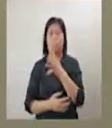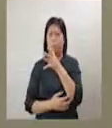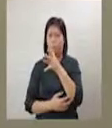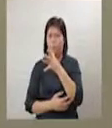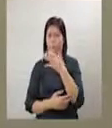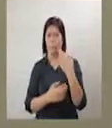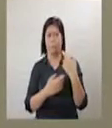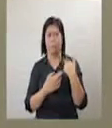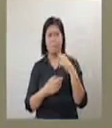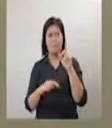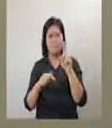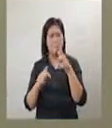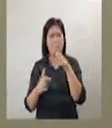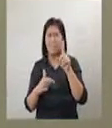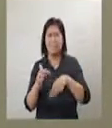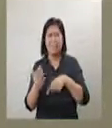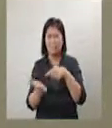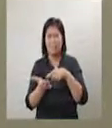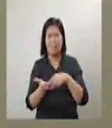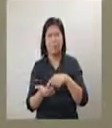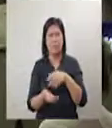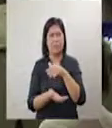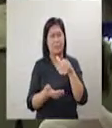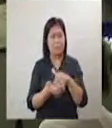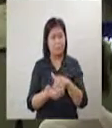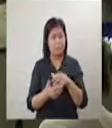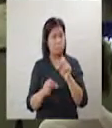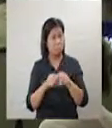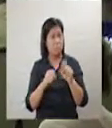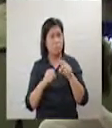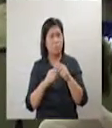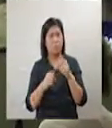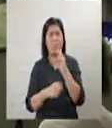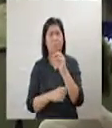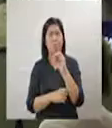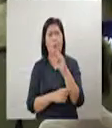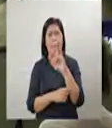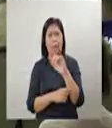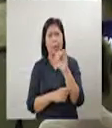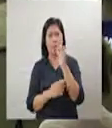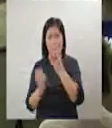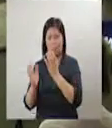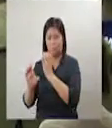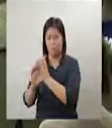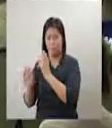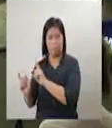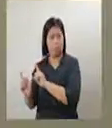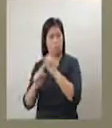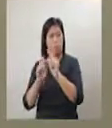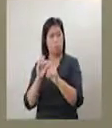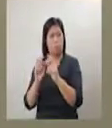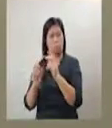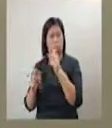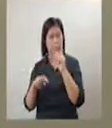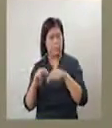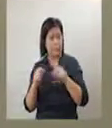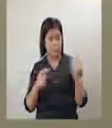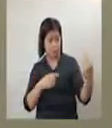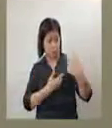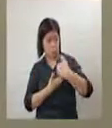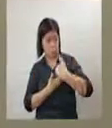should have mobile centers. If the center cannot go, if the mother cannot go to the center, then the center must go to